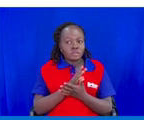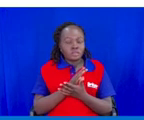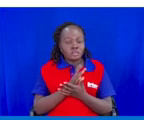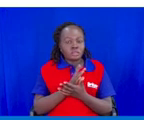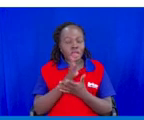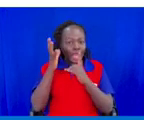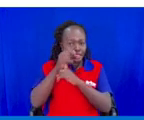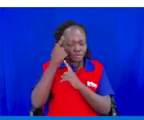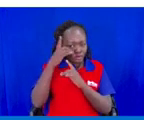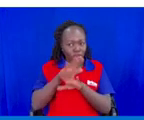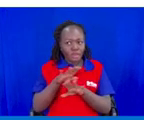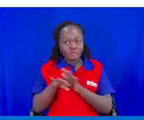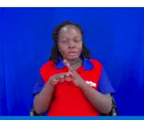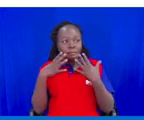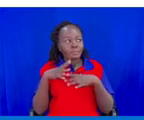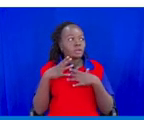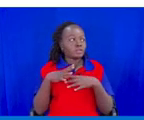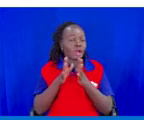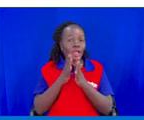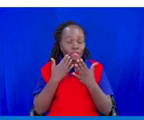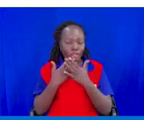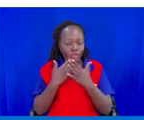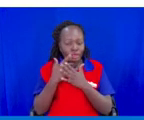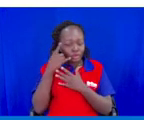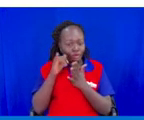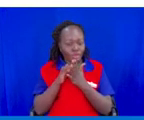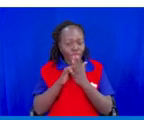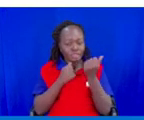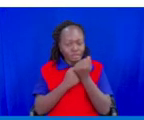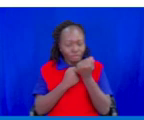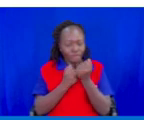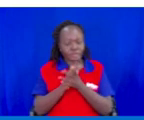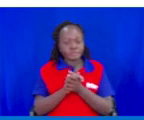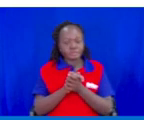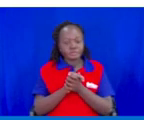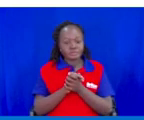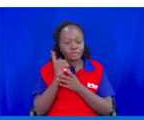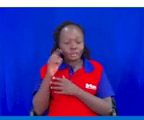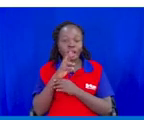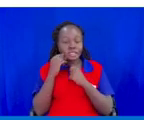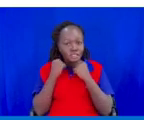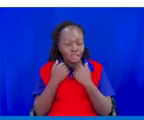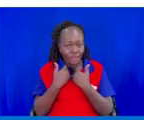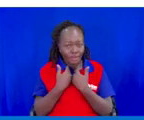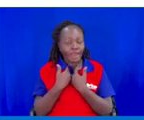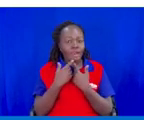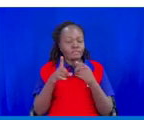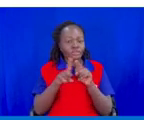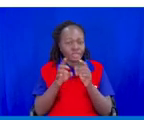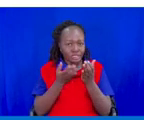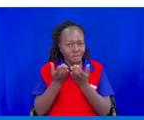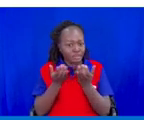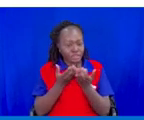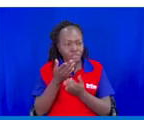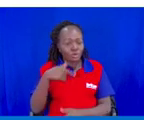milestone for everybody. And ladies and gentlemen, thank you very much for that support. These are the strengths that we have as a business.